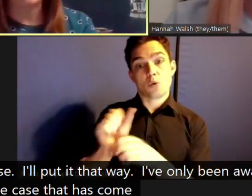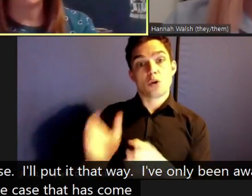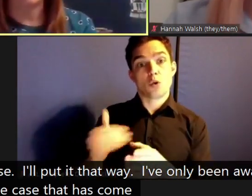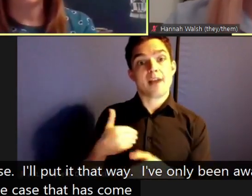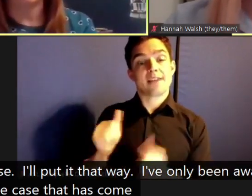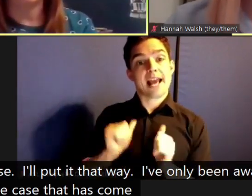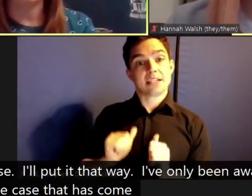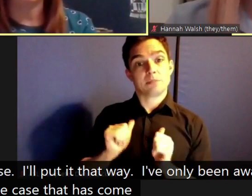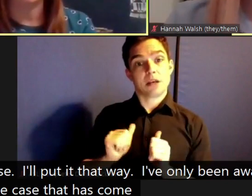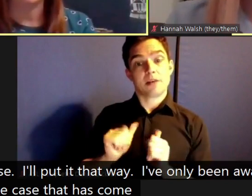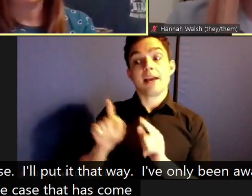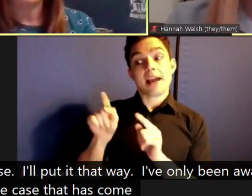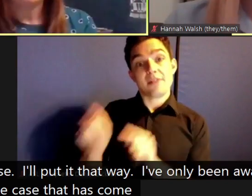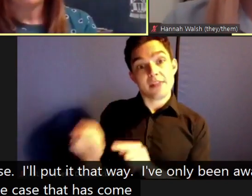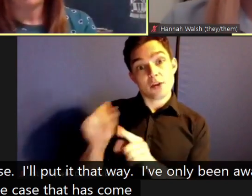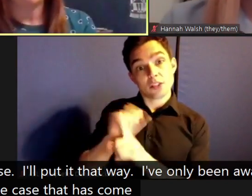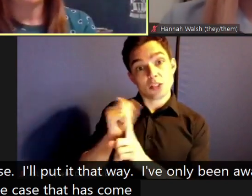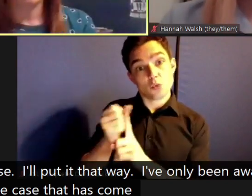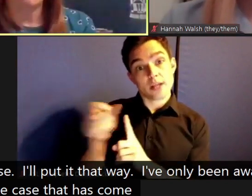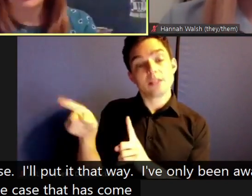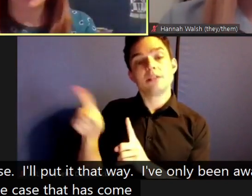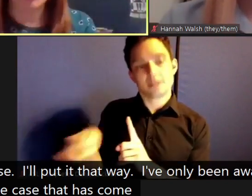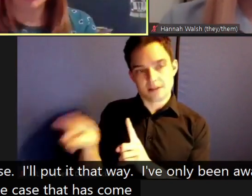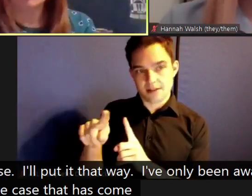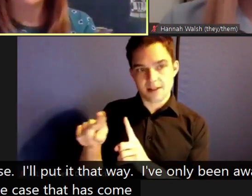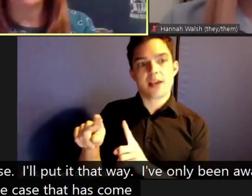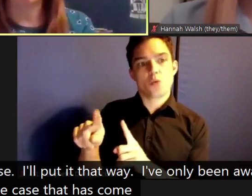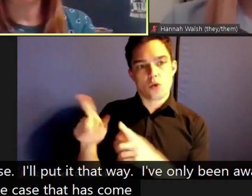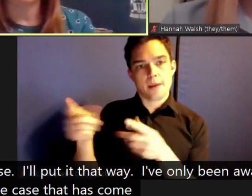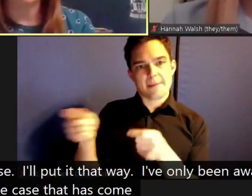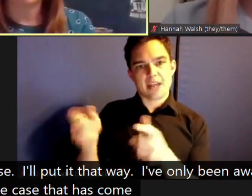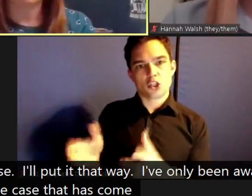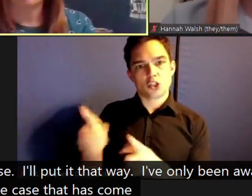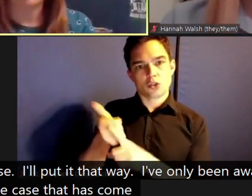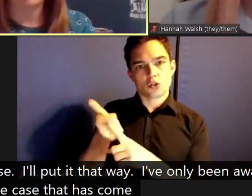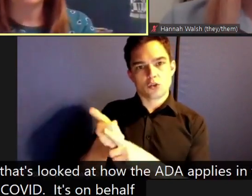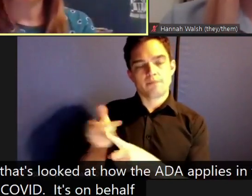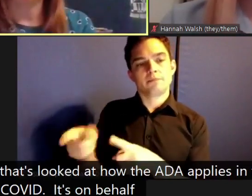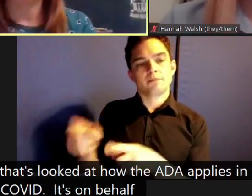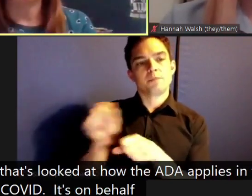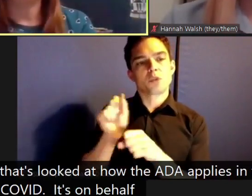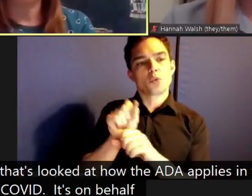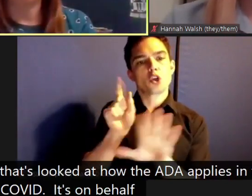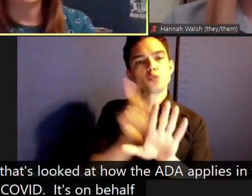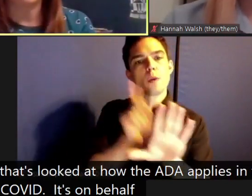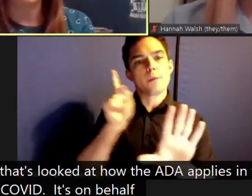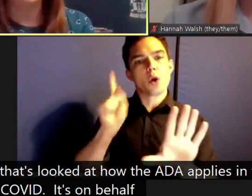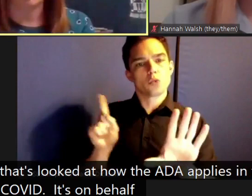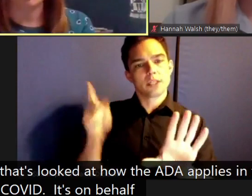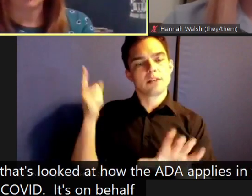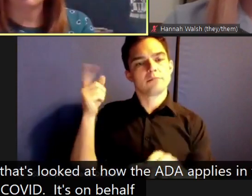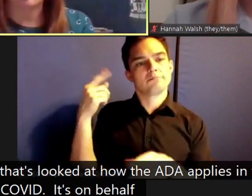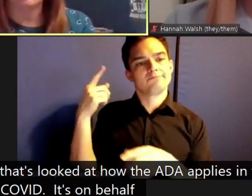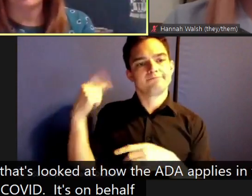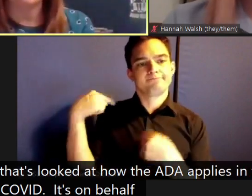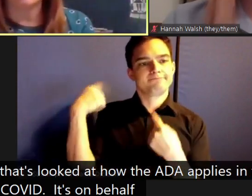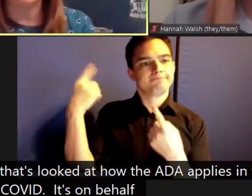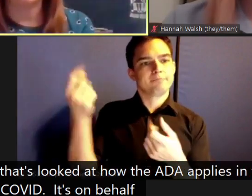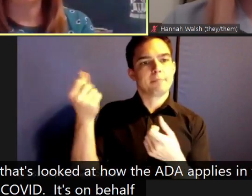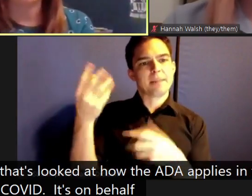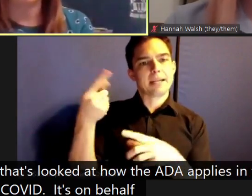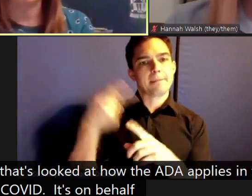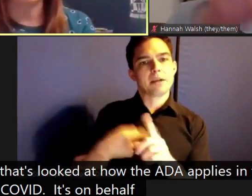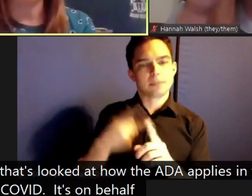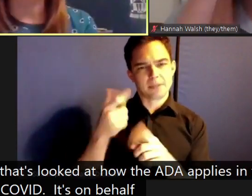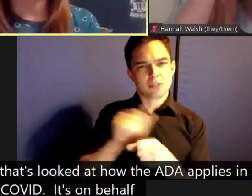their situation is that they were a manager. They had been working remotely for a number of months due to COVID. And then